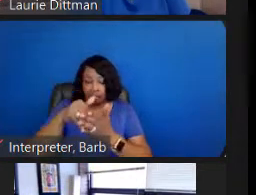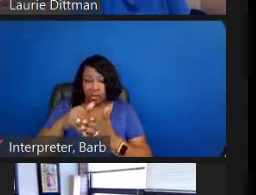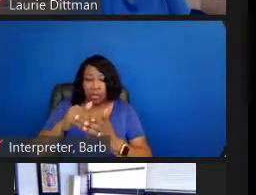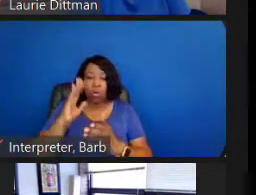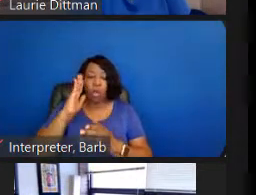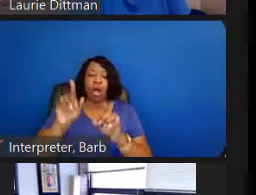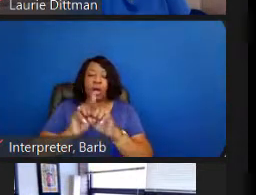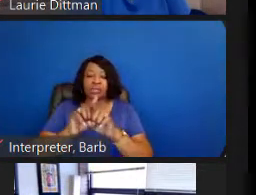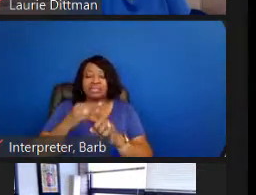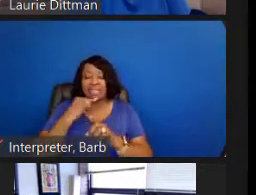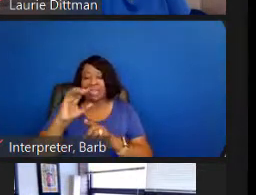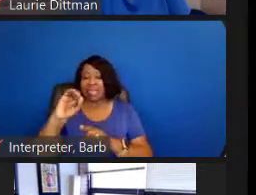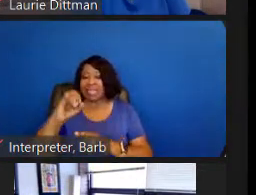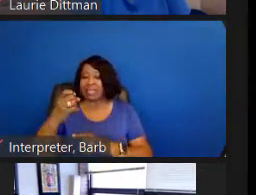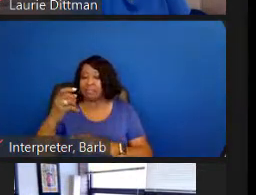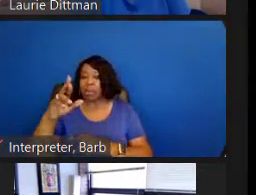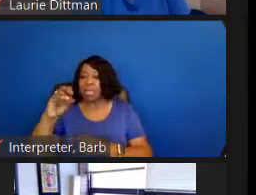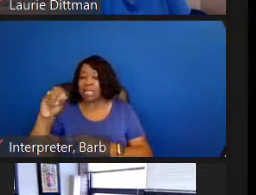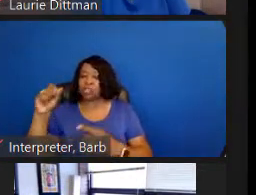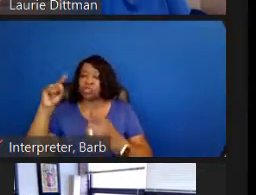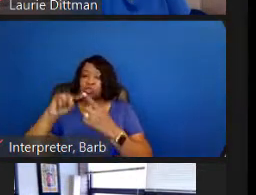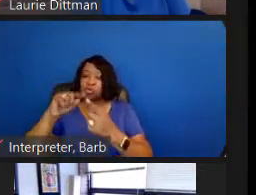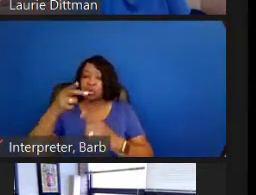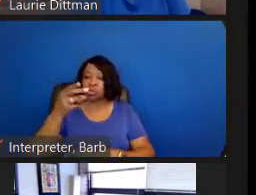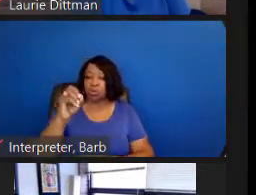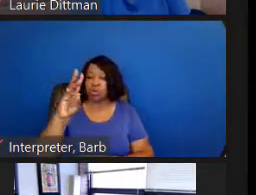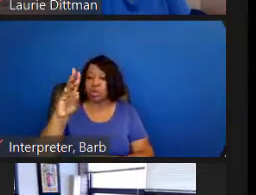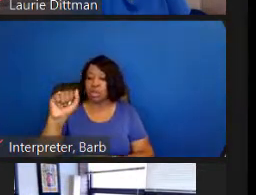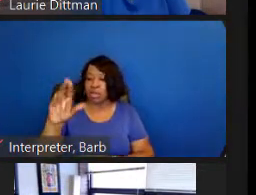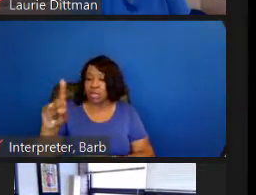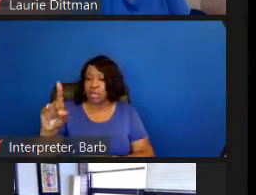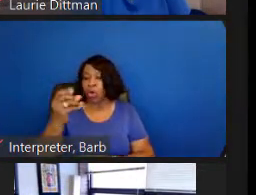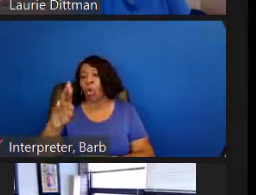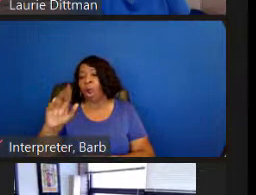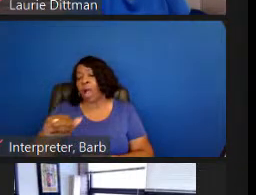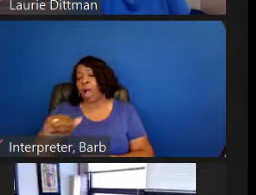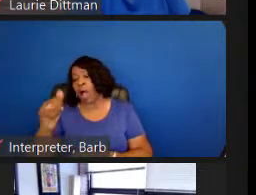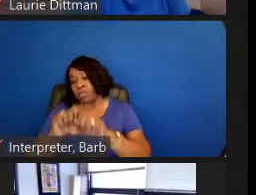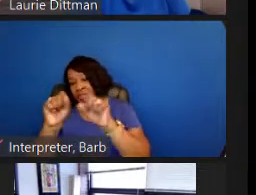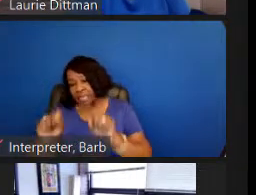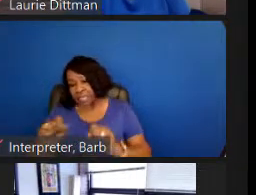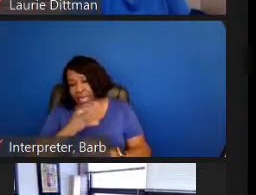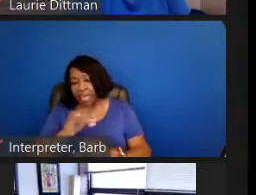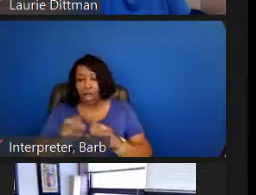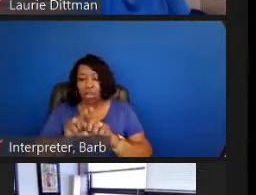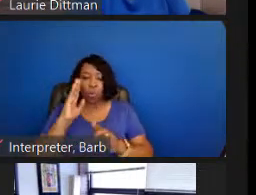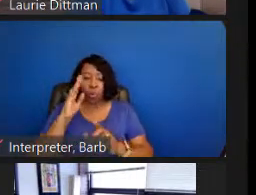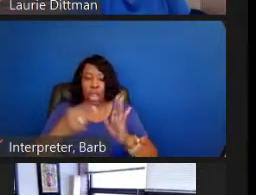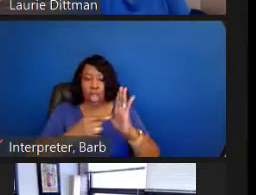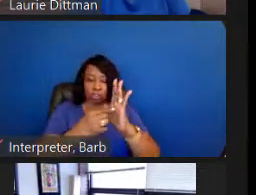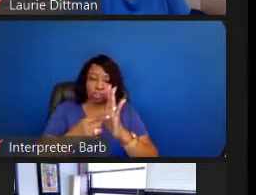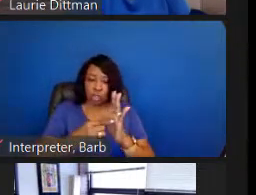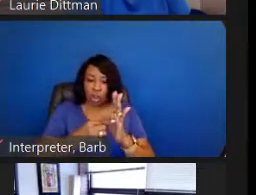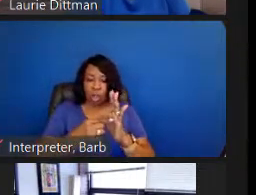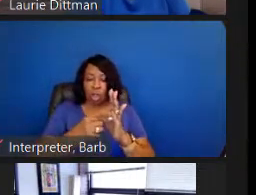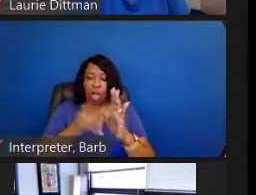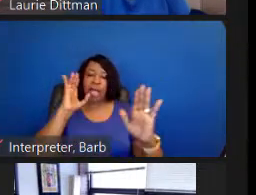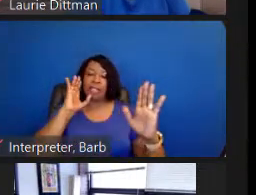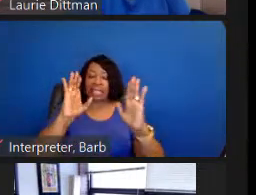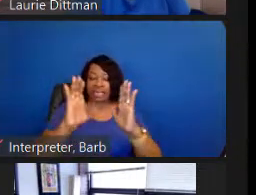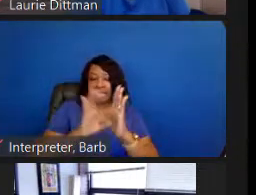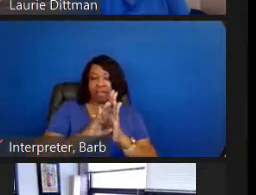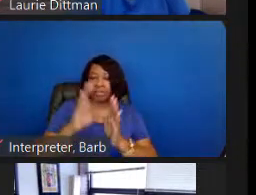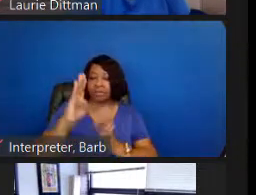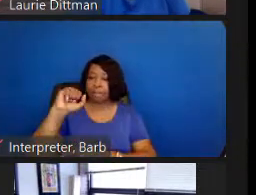say express to Howard or other station. And it'll also show the graphic of the map